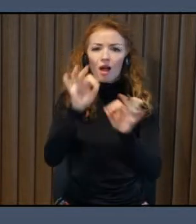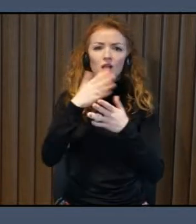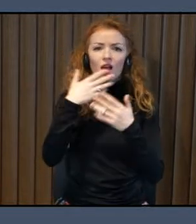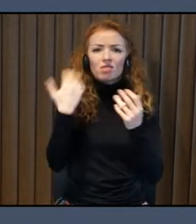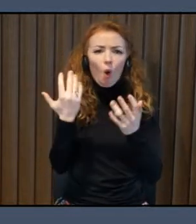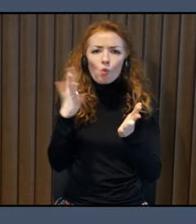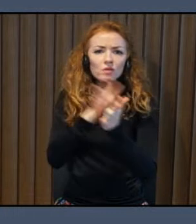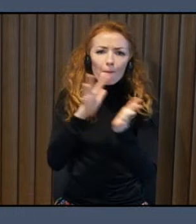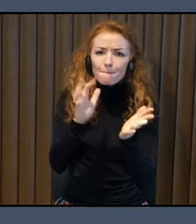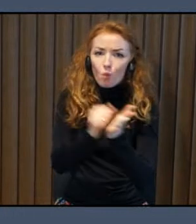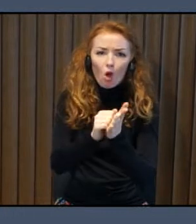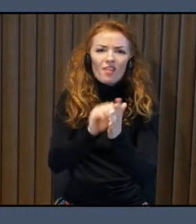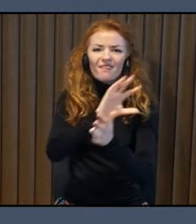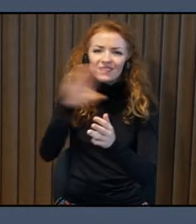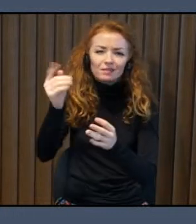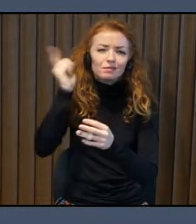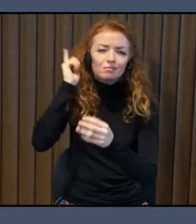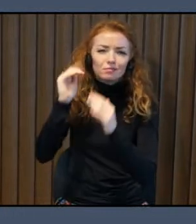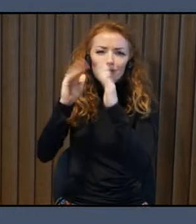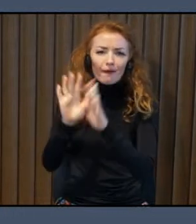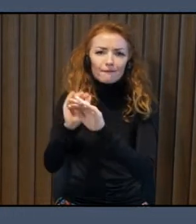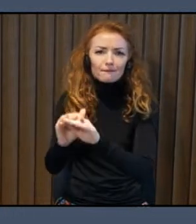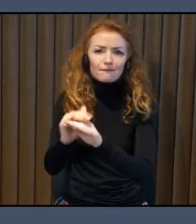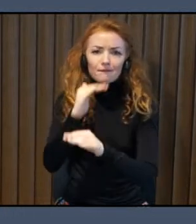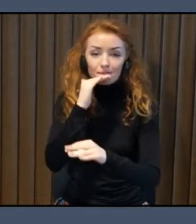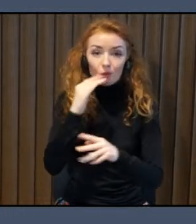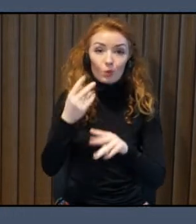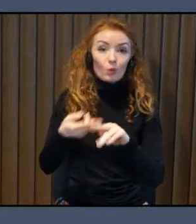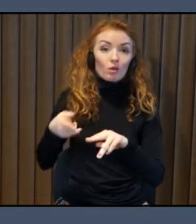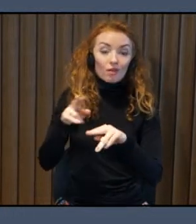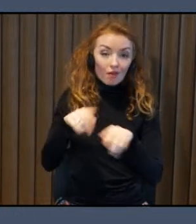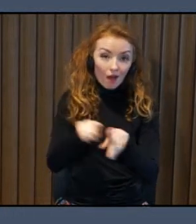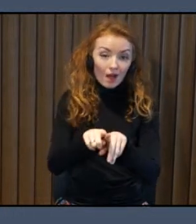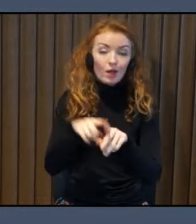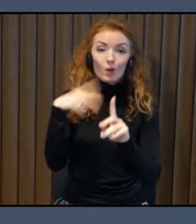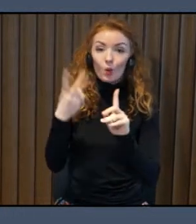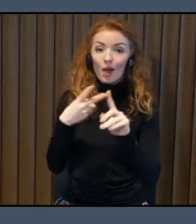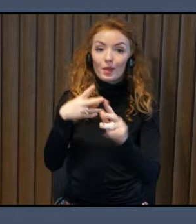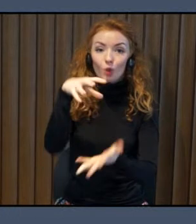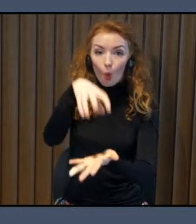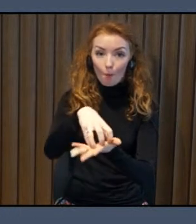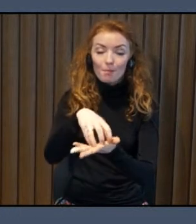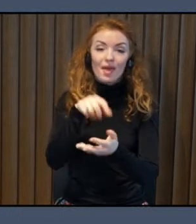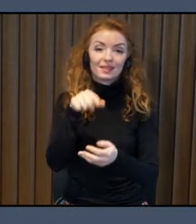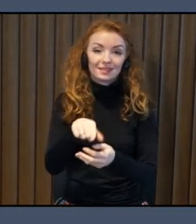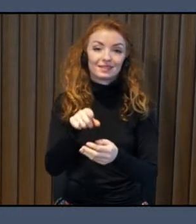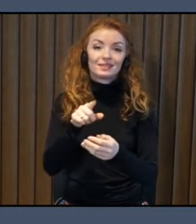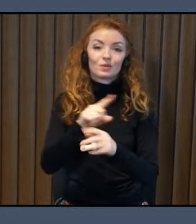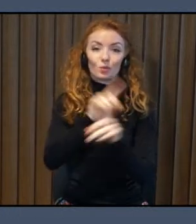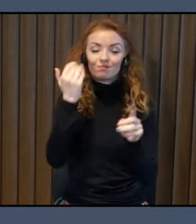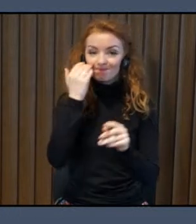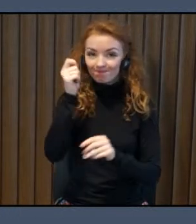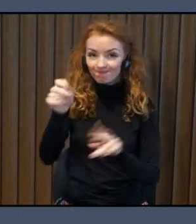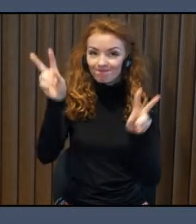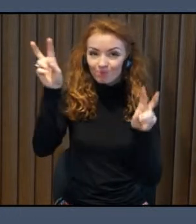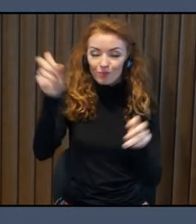this historic building, and nothing was ruined from our historic heritage. And the second object in